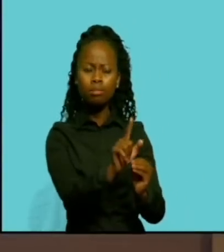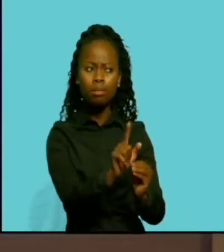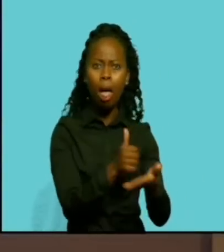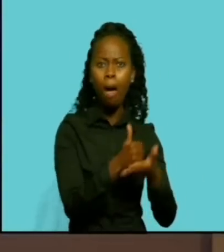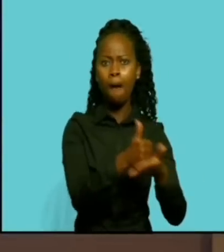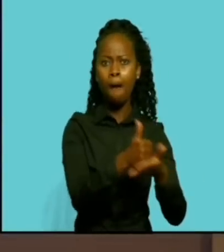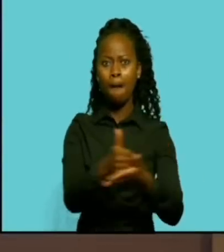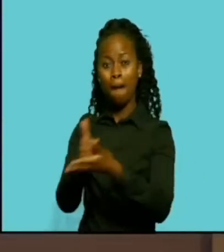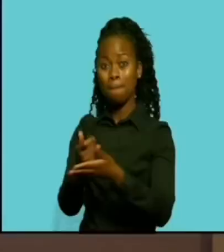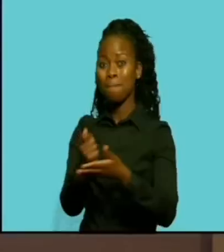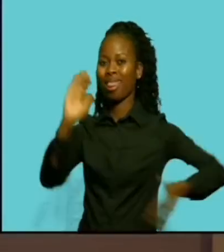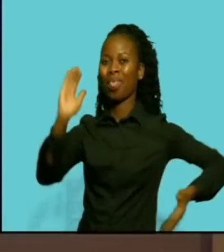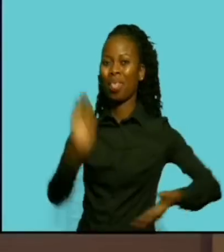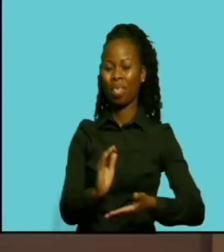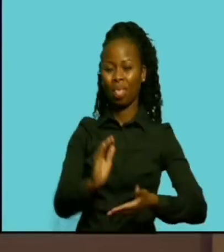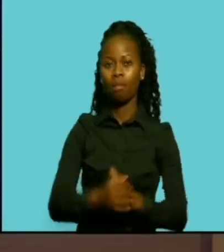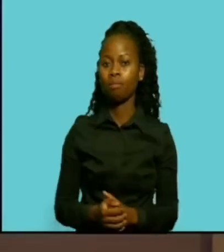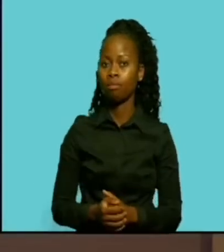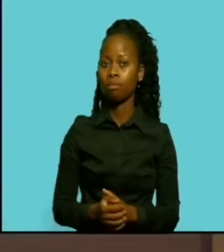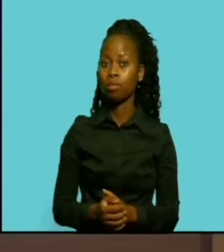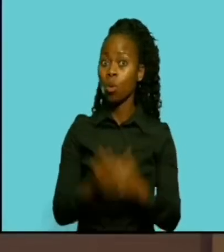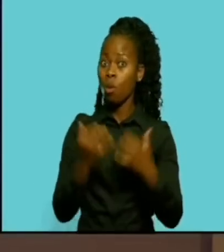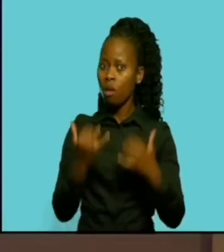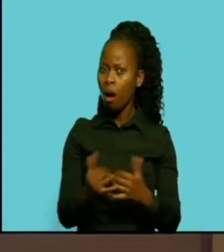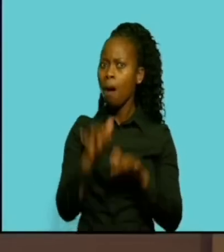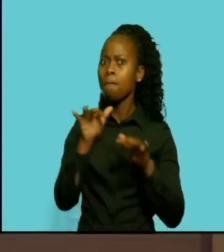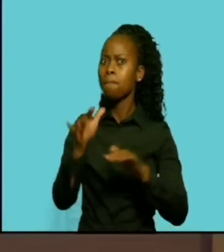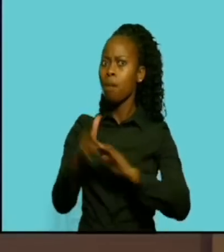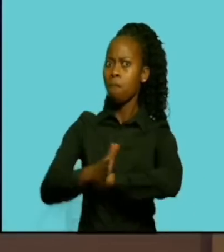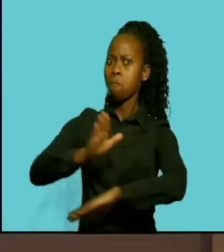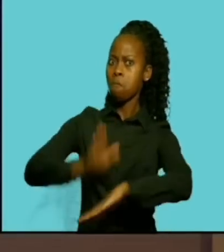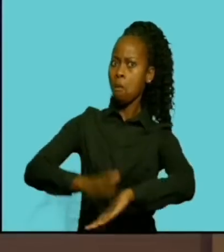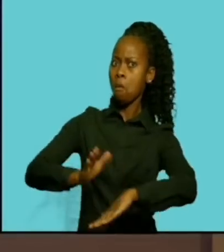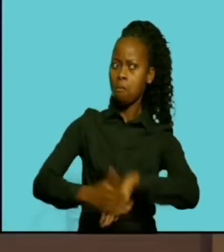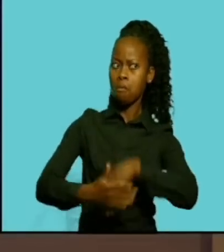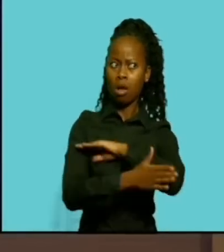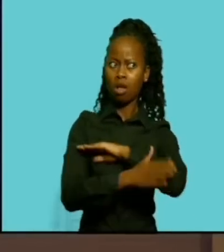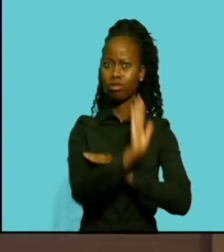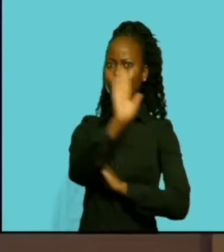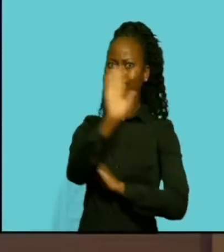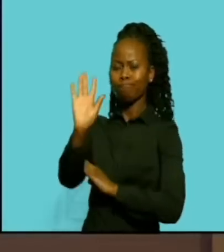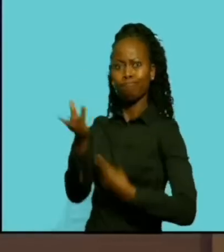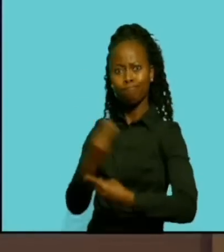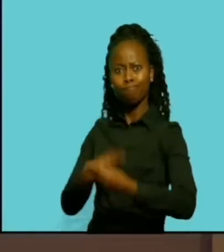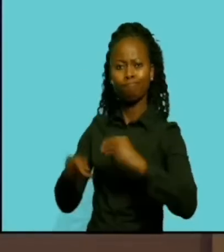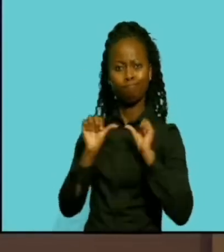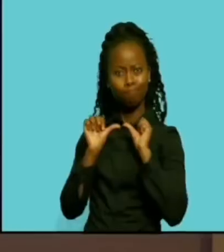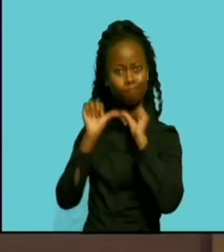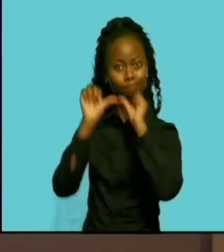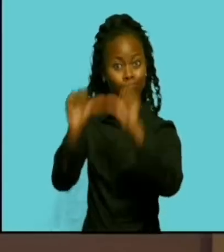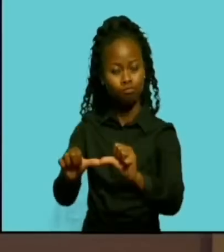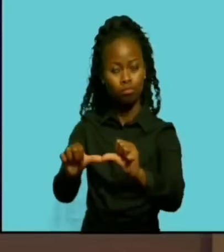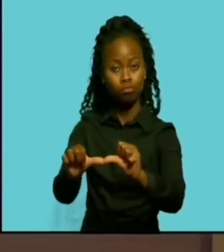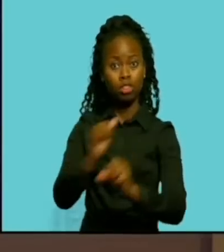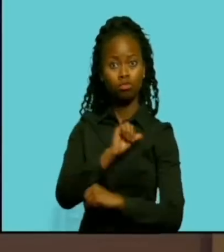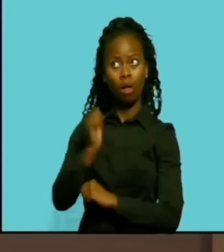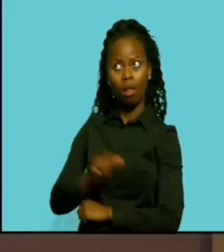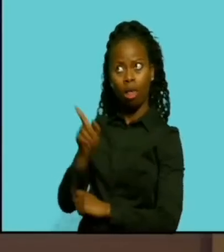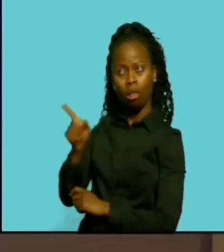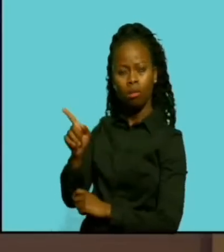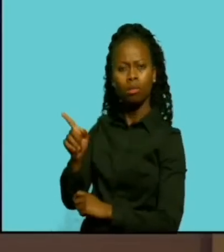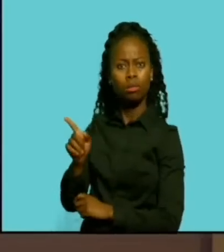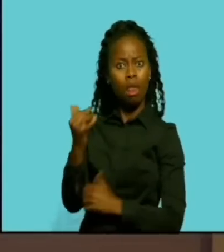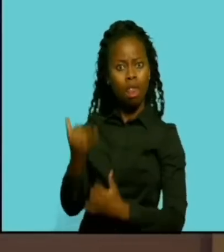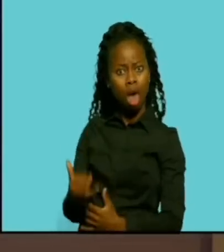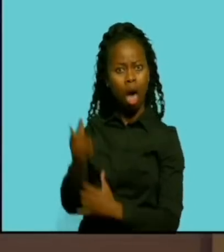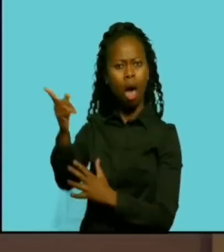rapid spread of the Omicron variant. China's response to the new COVID-19 outbreak and the sustained invasion